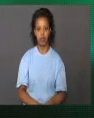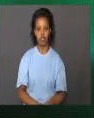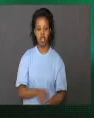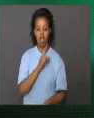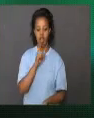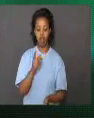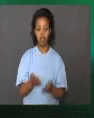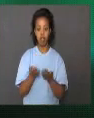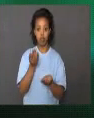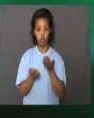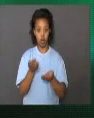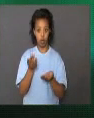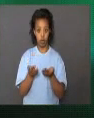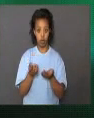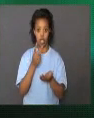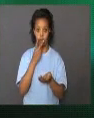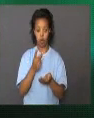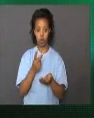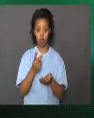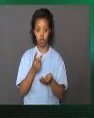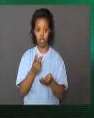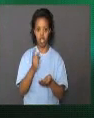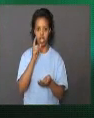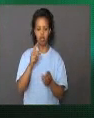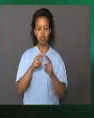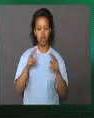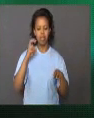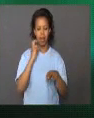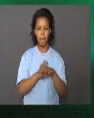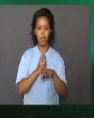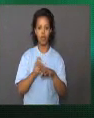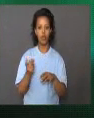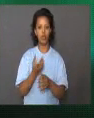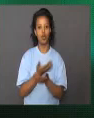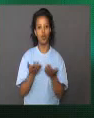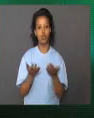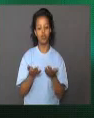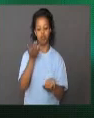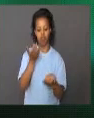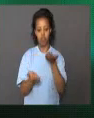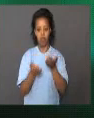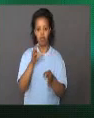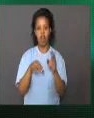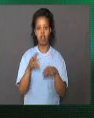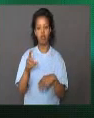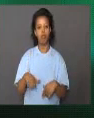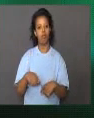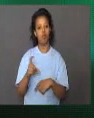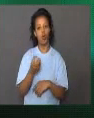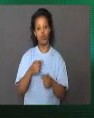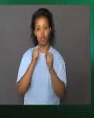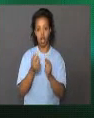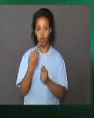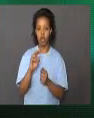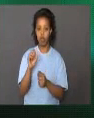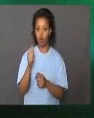Some balances can measure the size of extremely heavy objects, while others